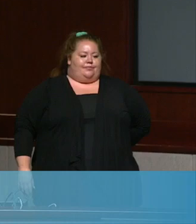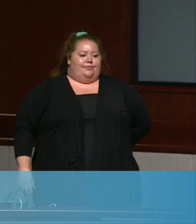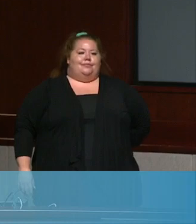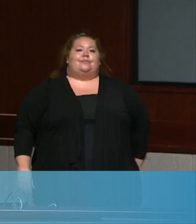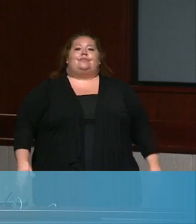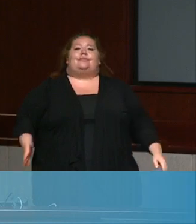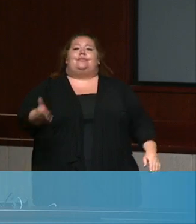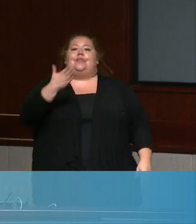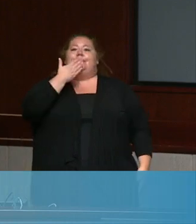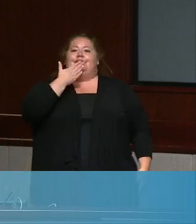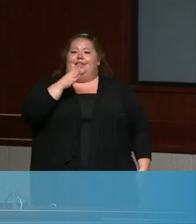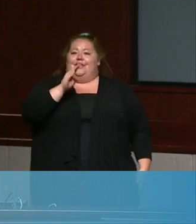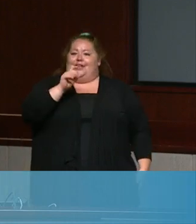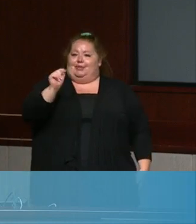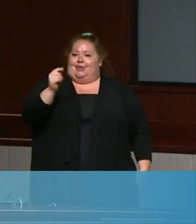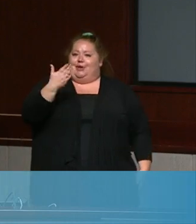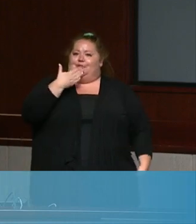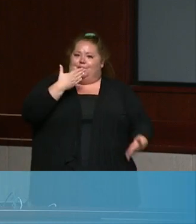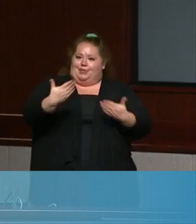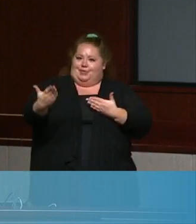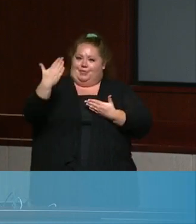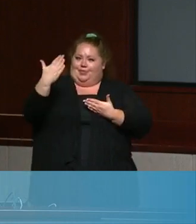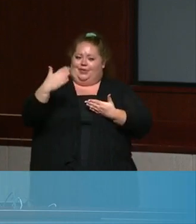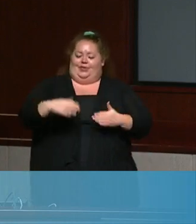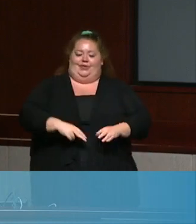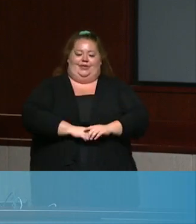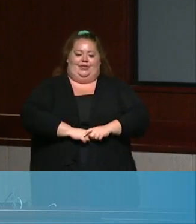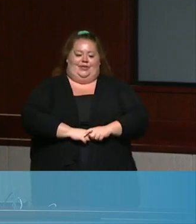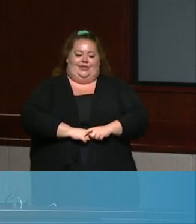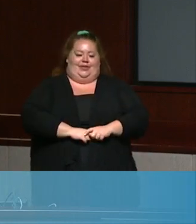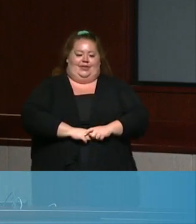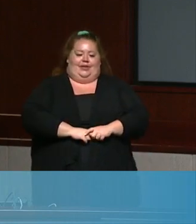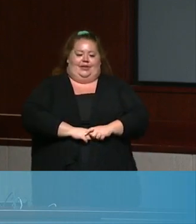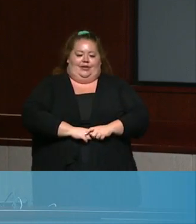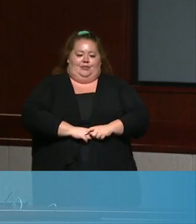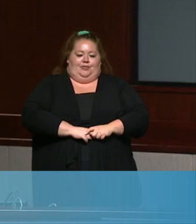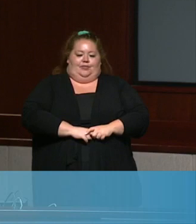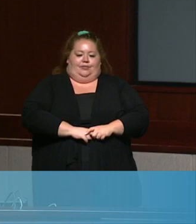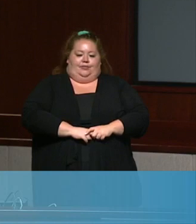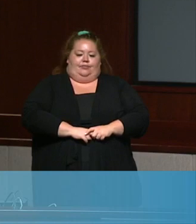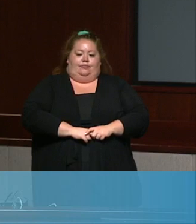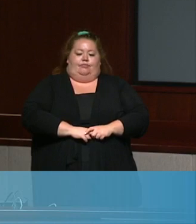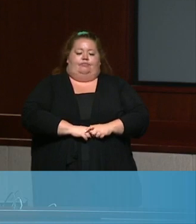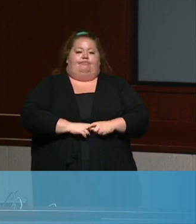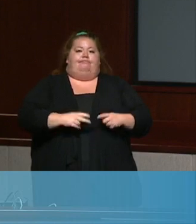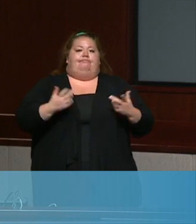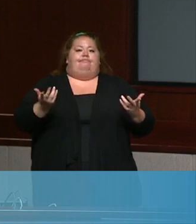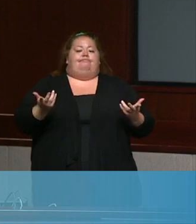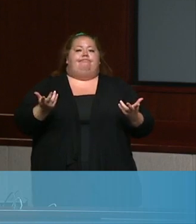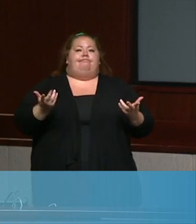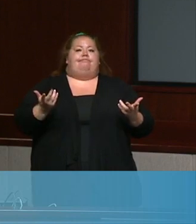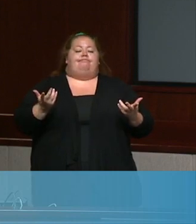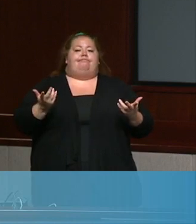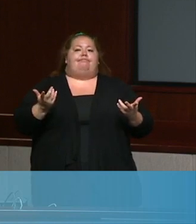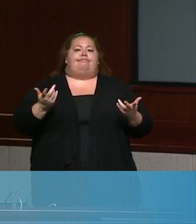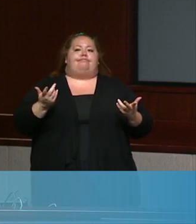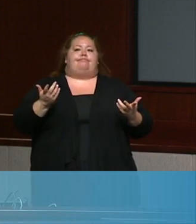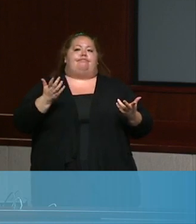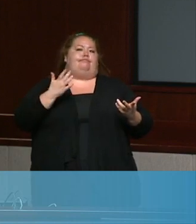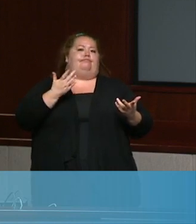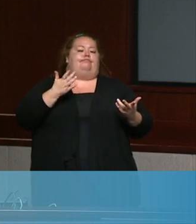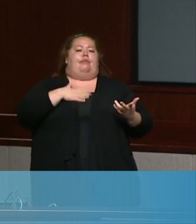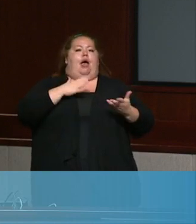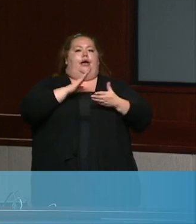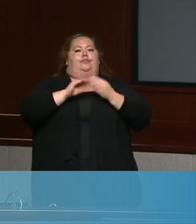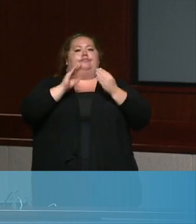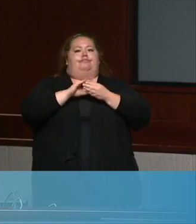Thank you, Matt, and good morning. I just want to speak a little bit more about our efforts